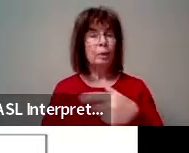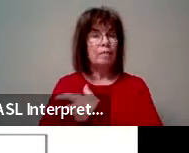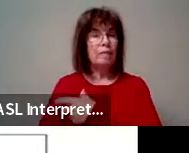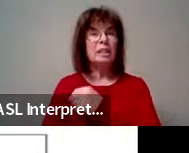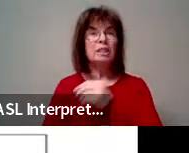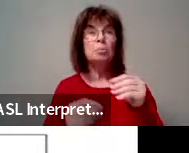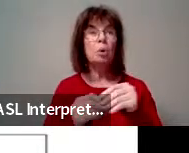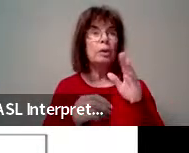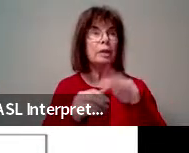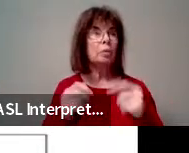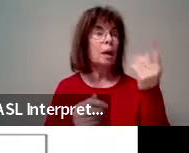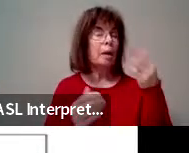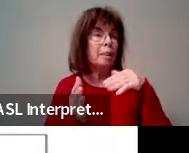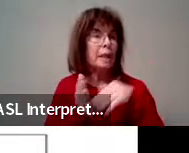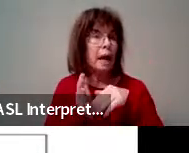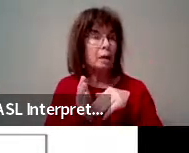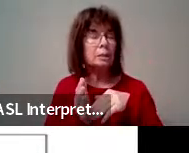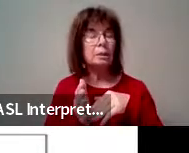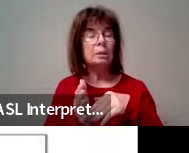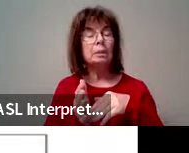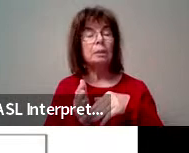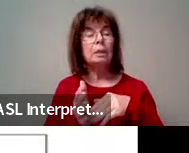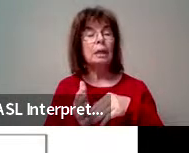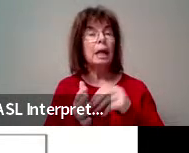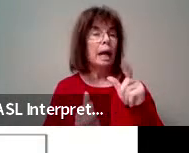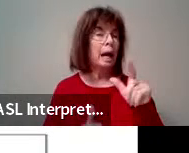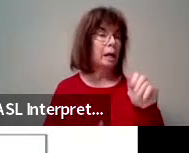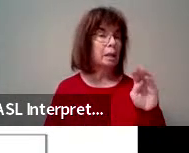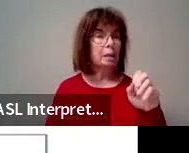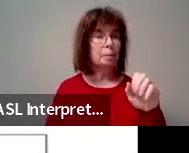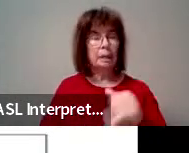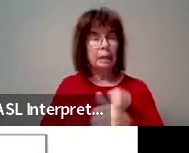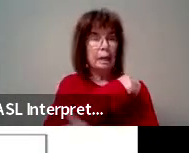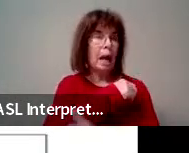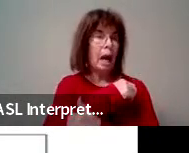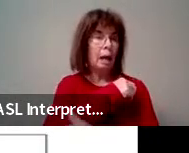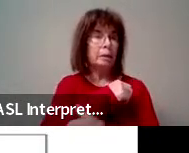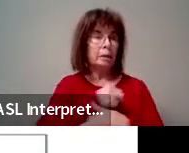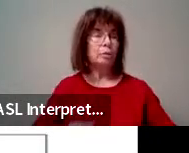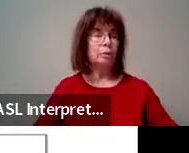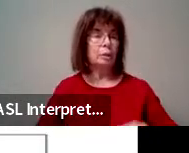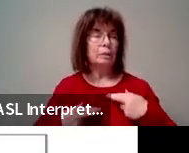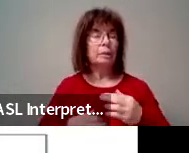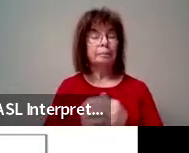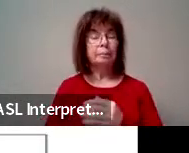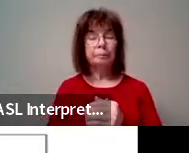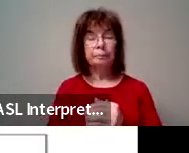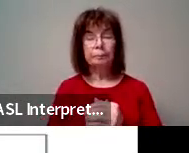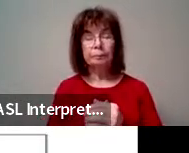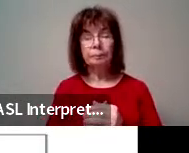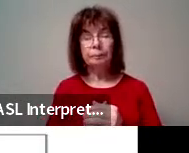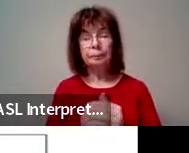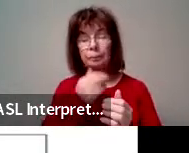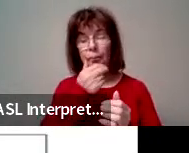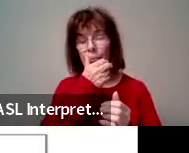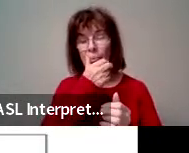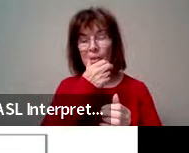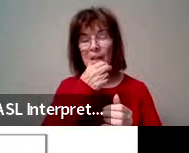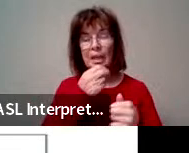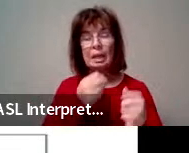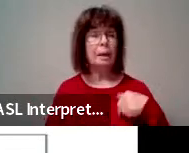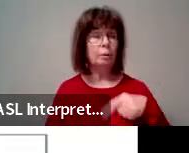over 1,000 Alameda County residents at those 2 events by themselves. And we